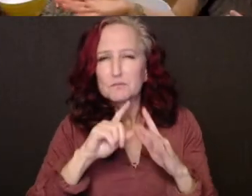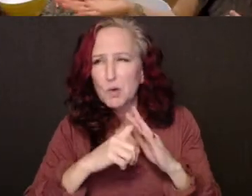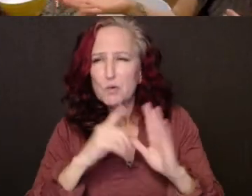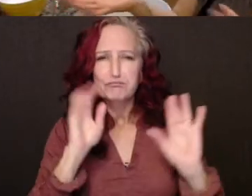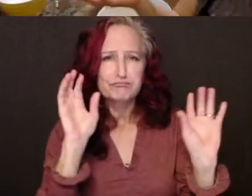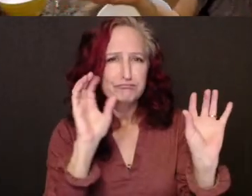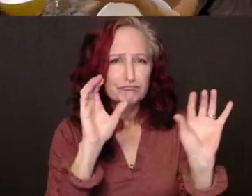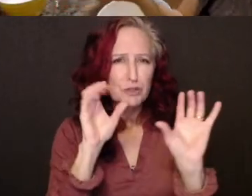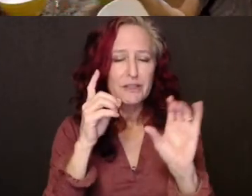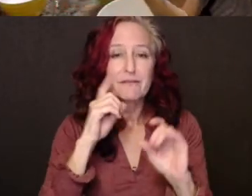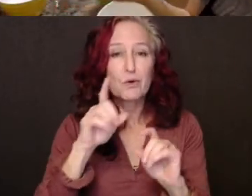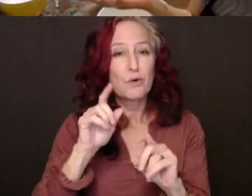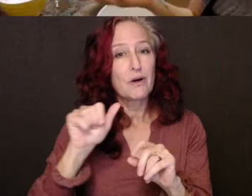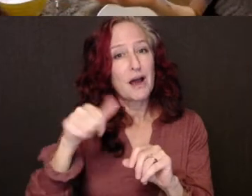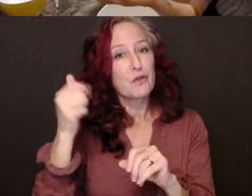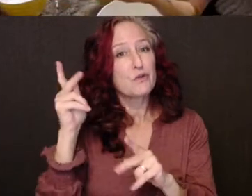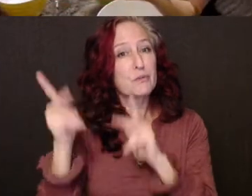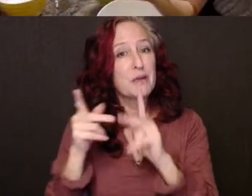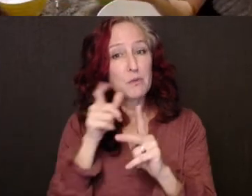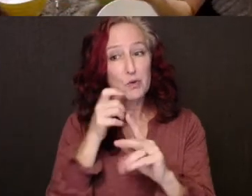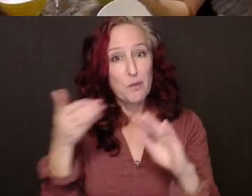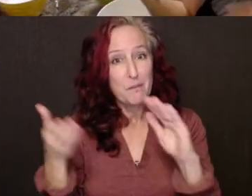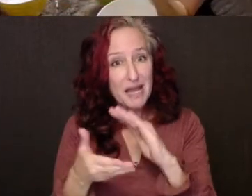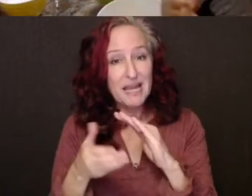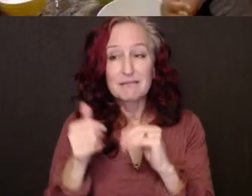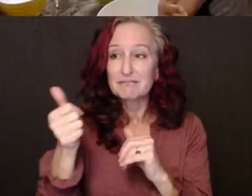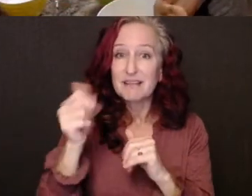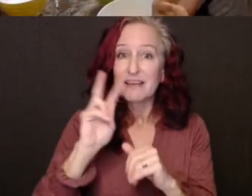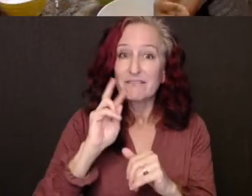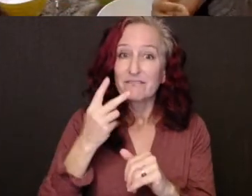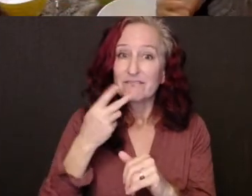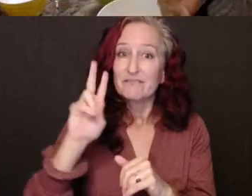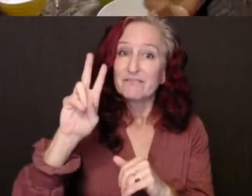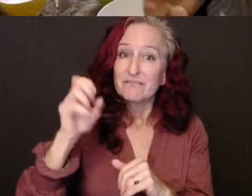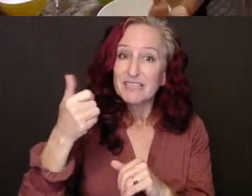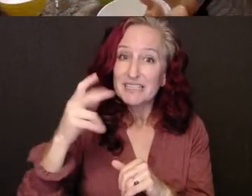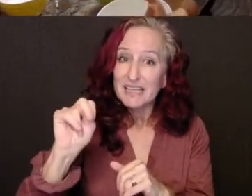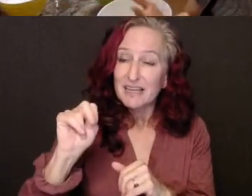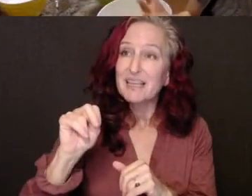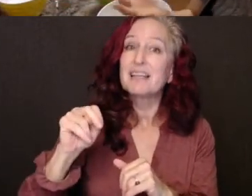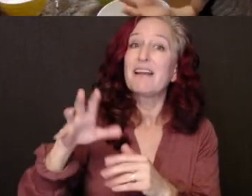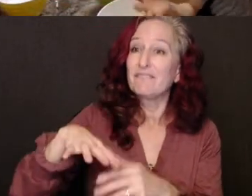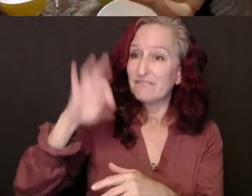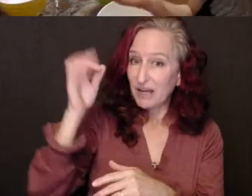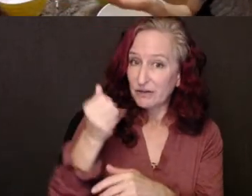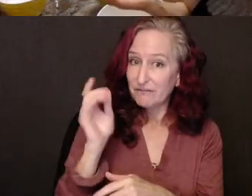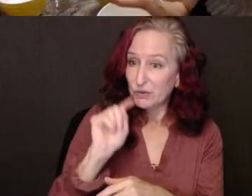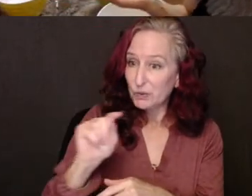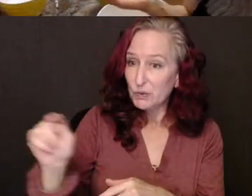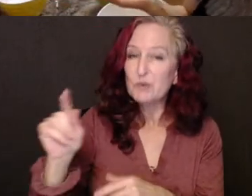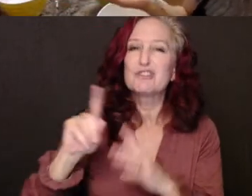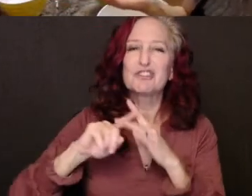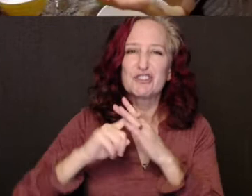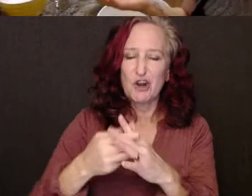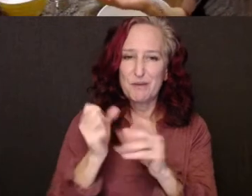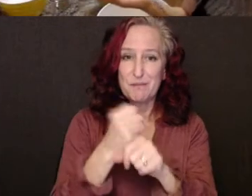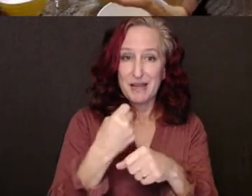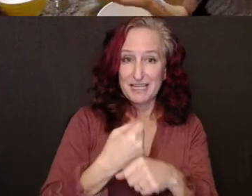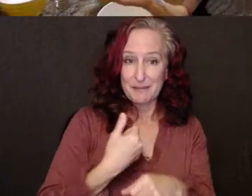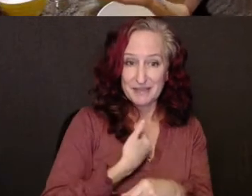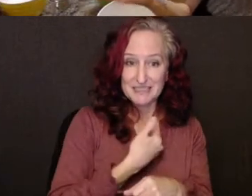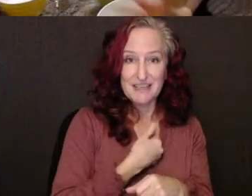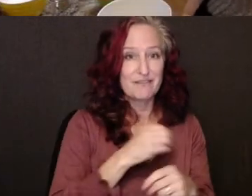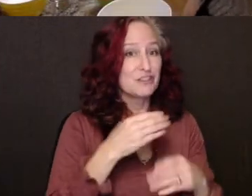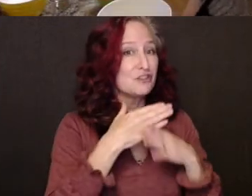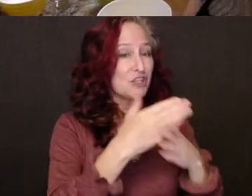and the hardest thing to give up were sweets for me. And back at that time, baked goods weren't that much available.